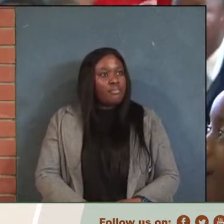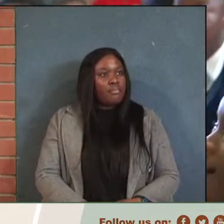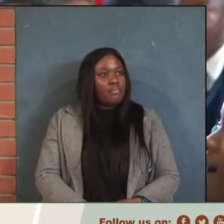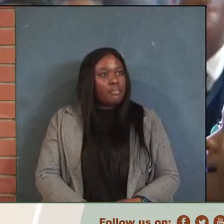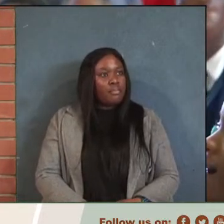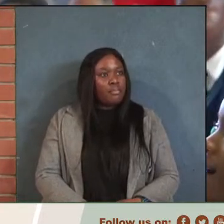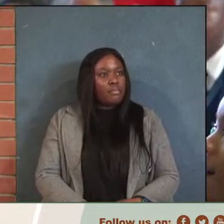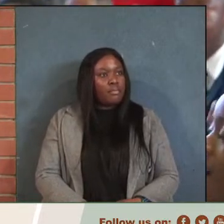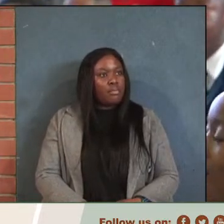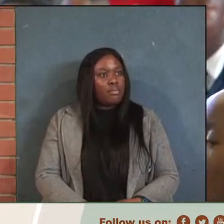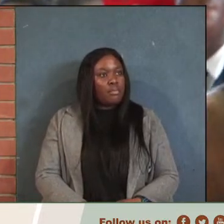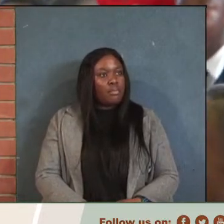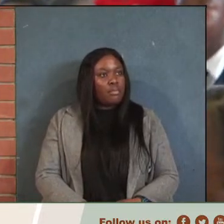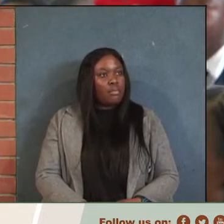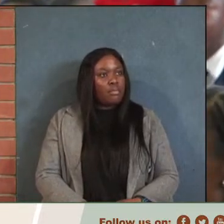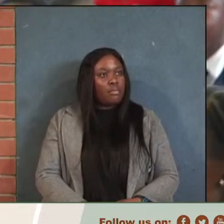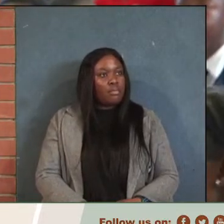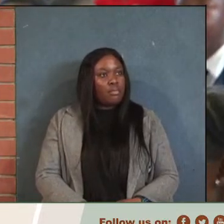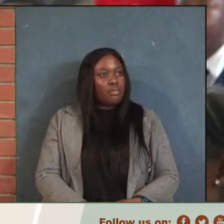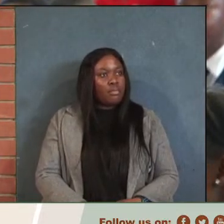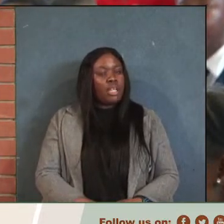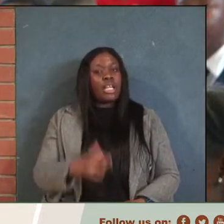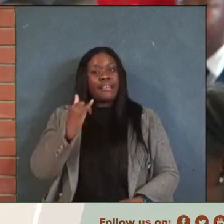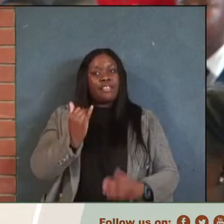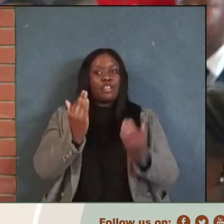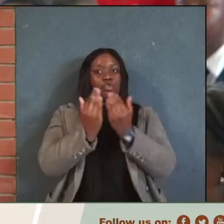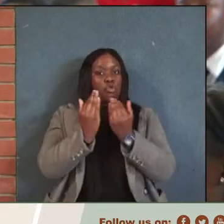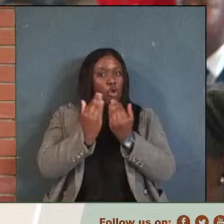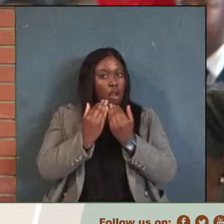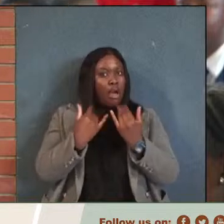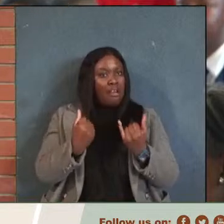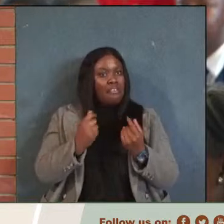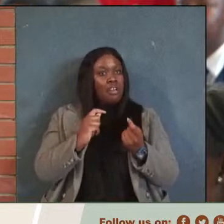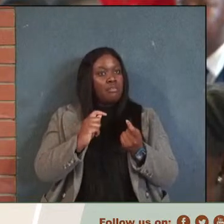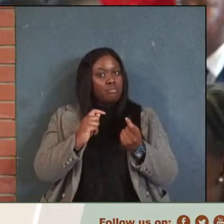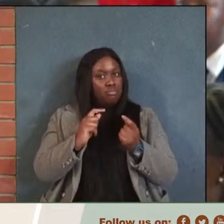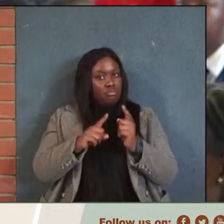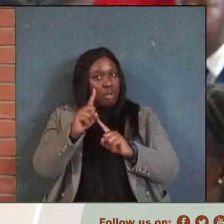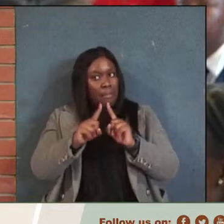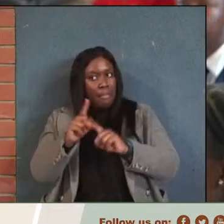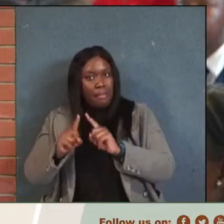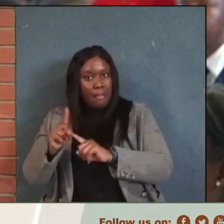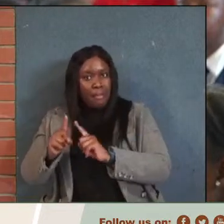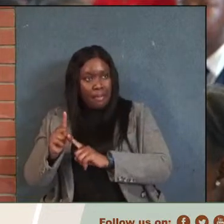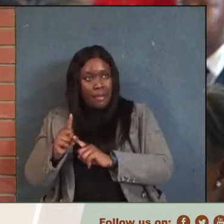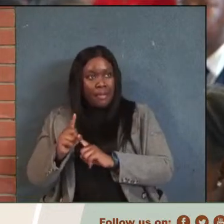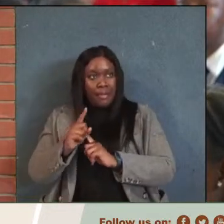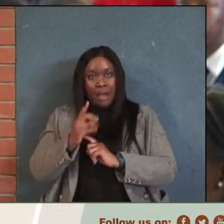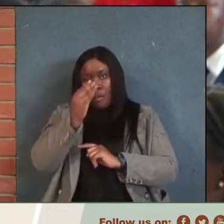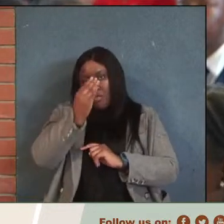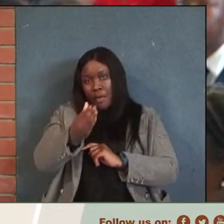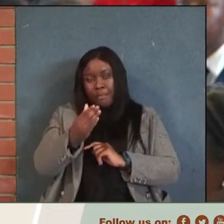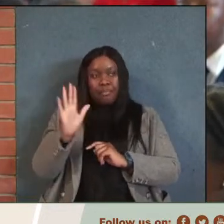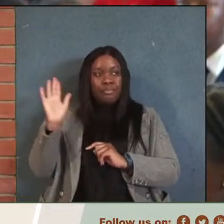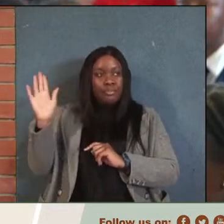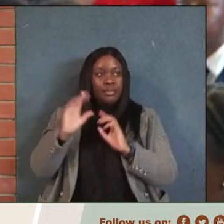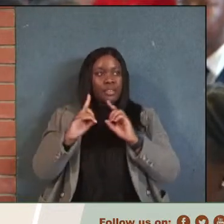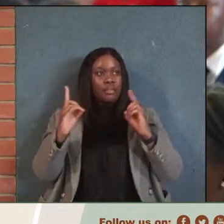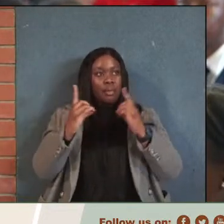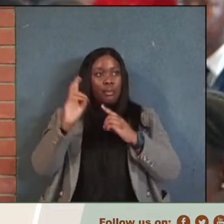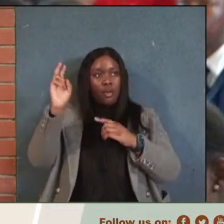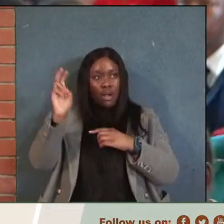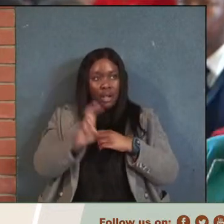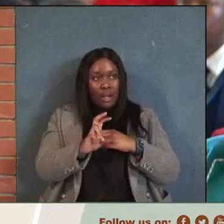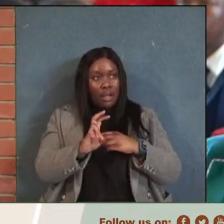Because one thing I can say is this, when schools have positive change in results, I'll tell you this, the department all of a sudden